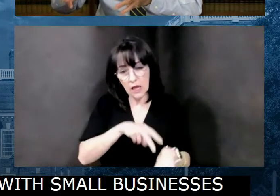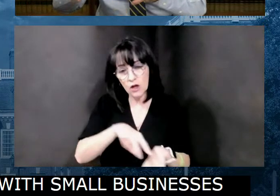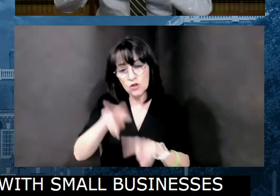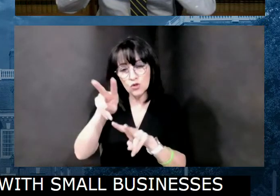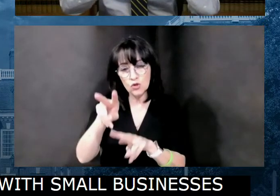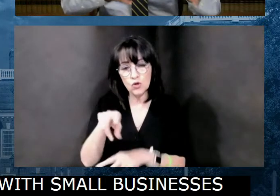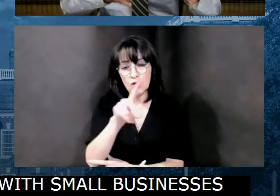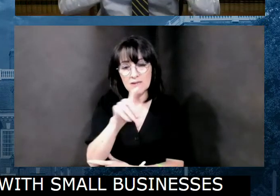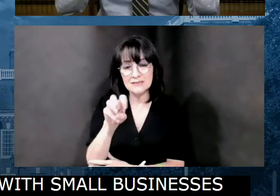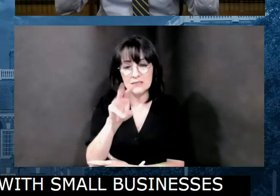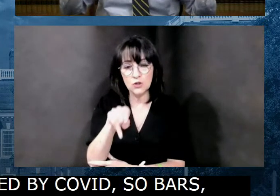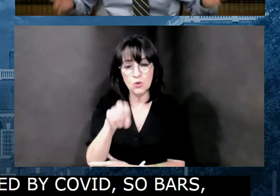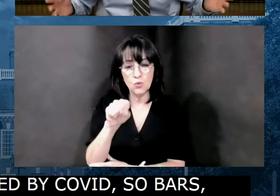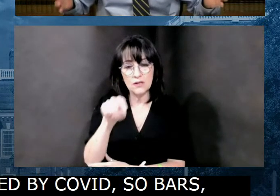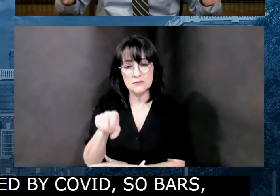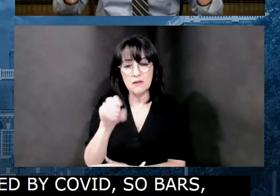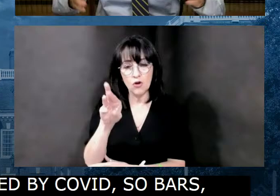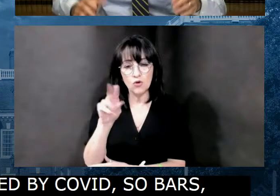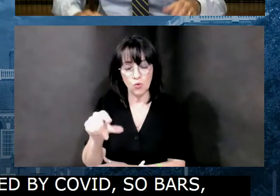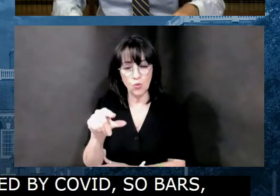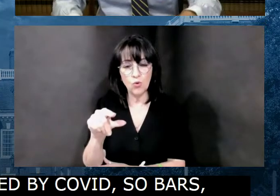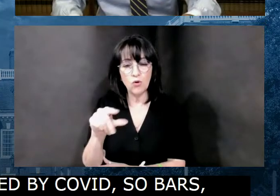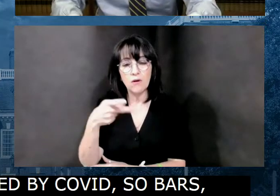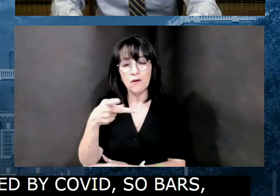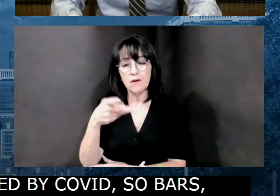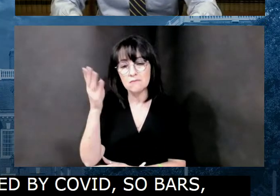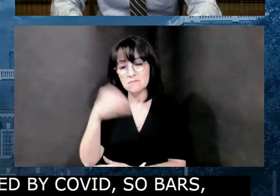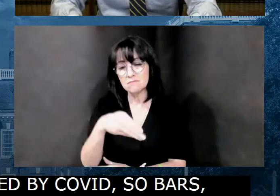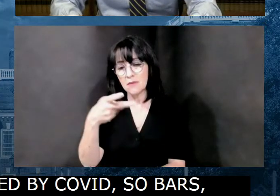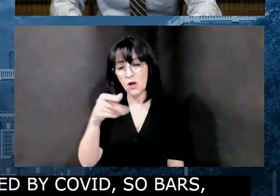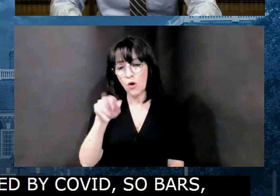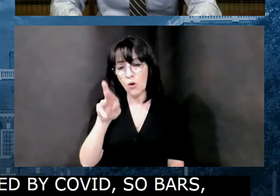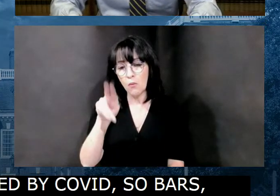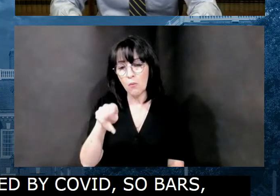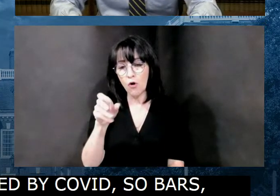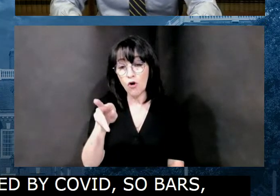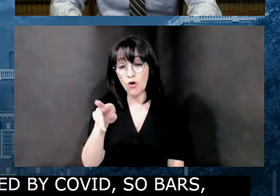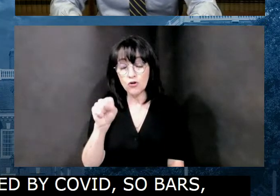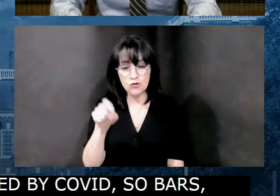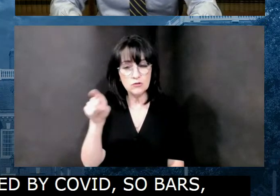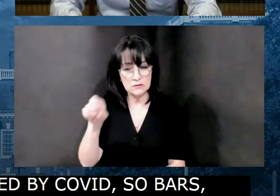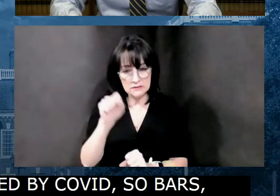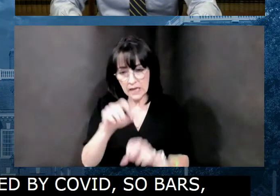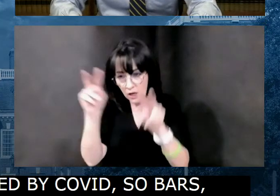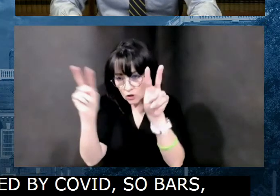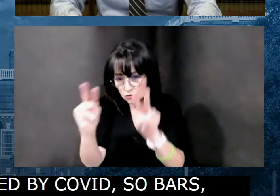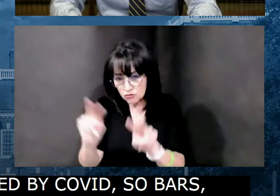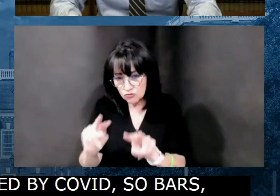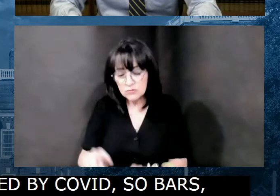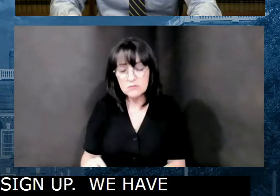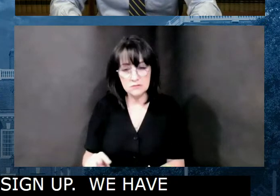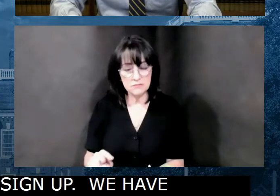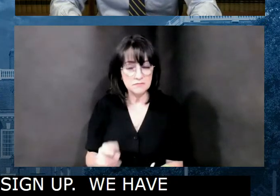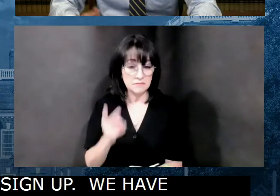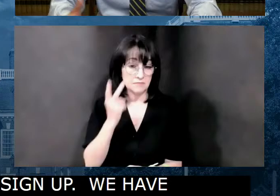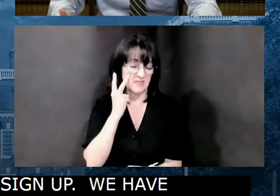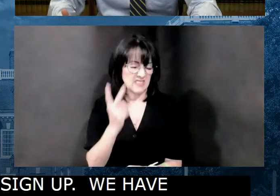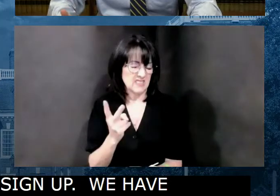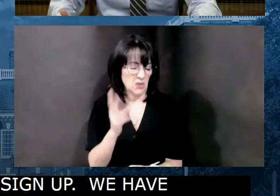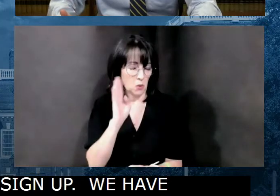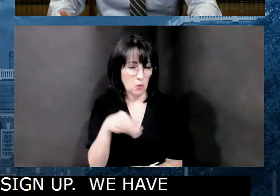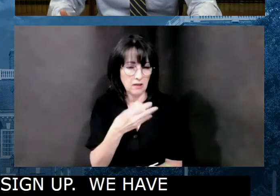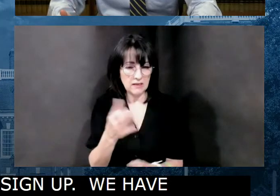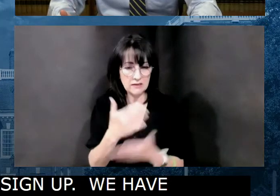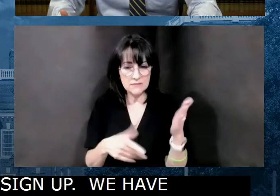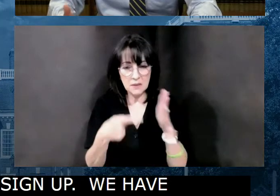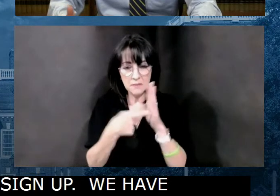financial resources to the companies. They have determined their own, and we'll give you 3 examples in a minute. And you can